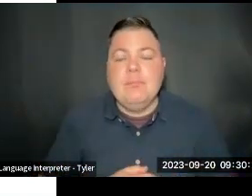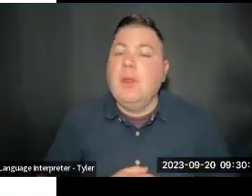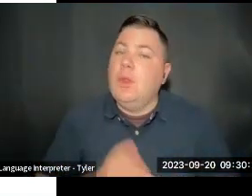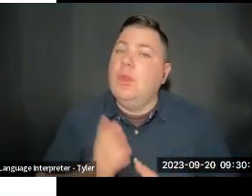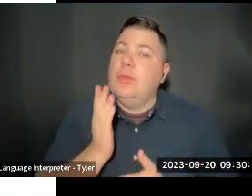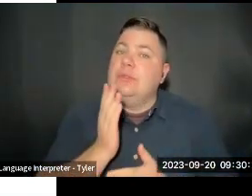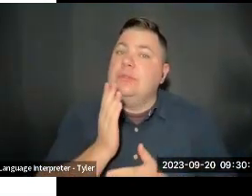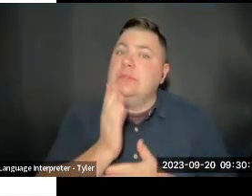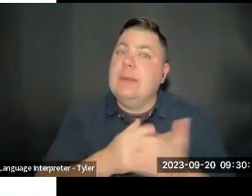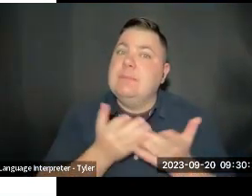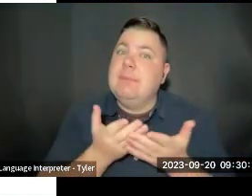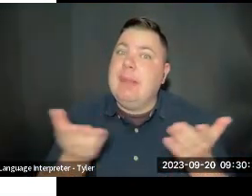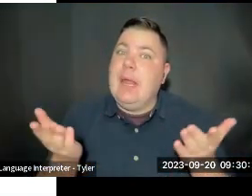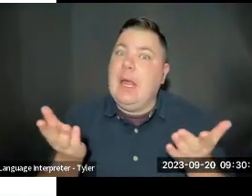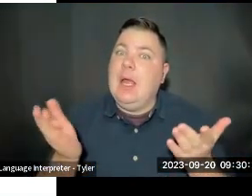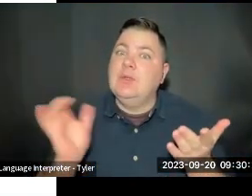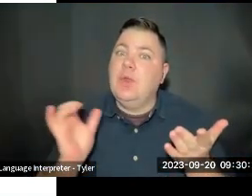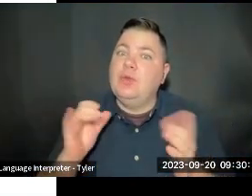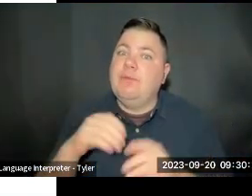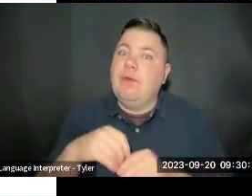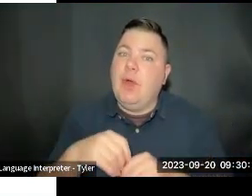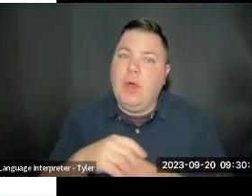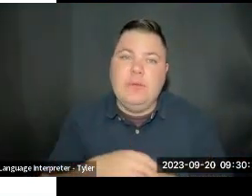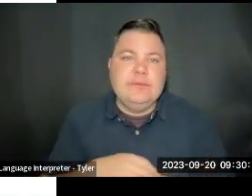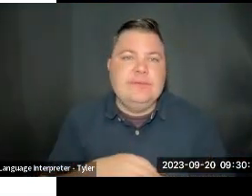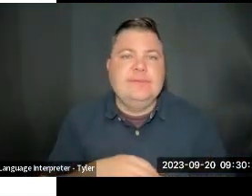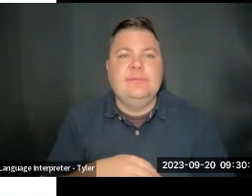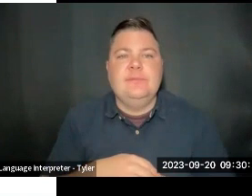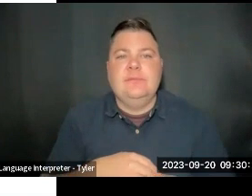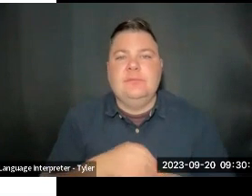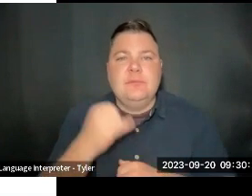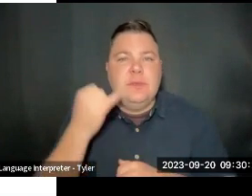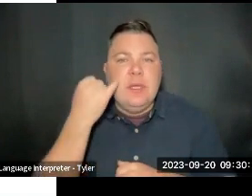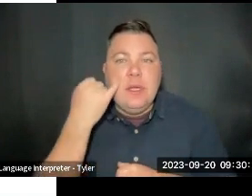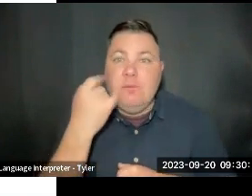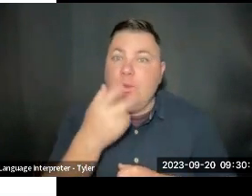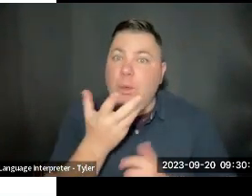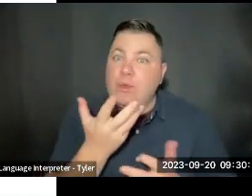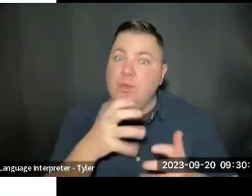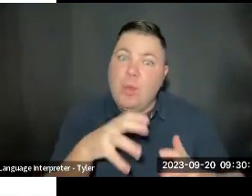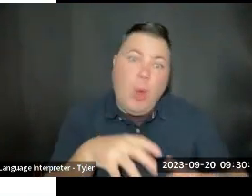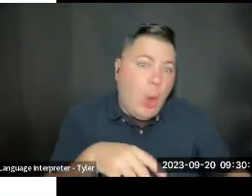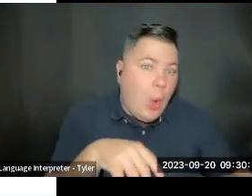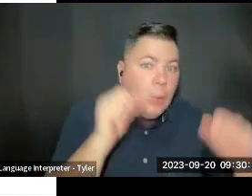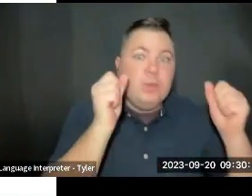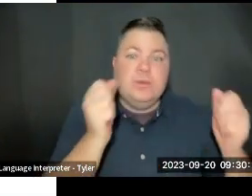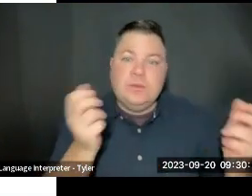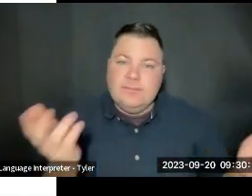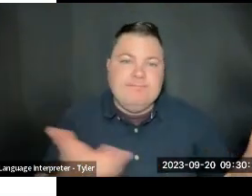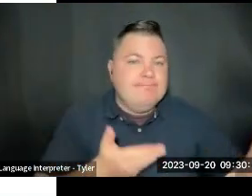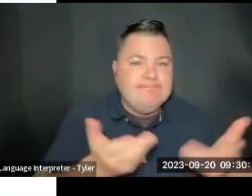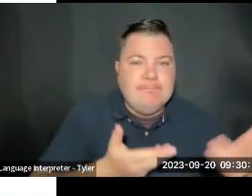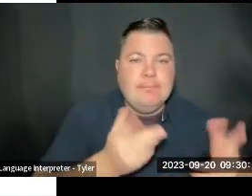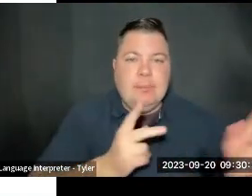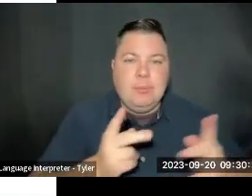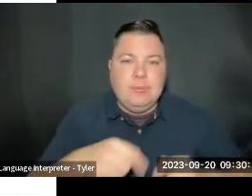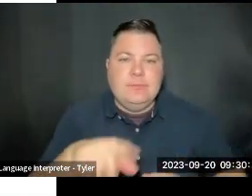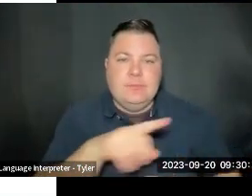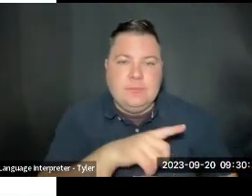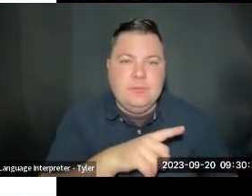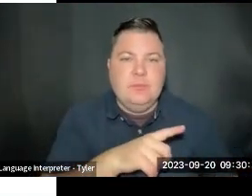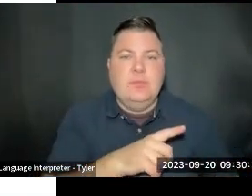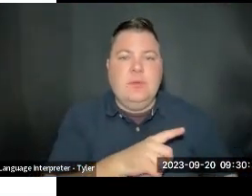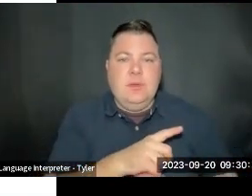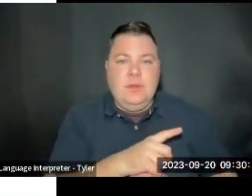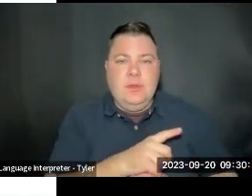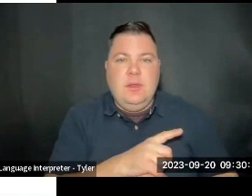supplies involved with this. If you are hosting the course, you're going to need things like, if you're in person, you're